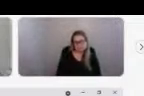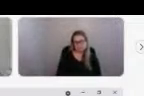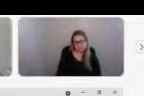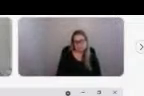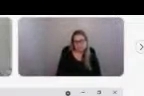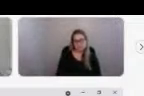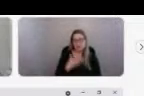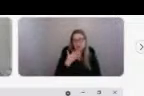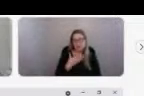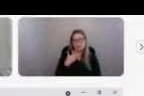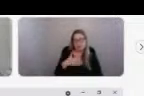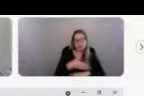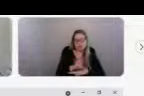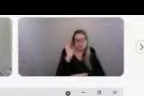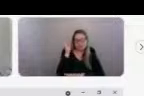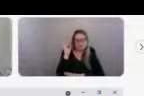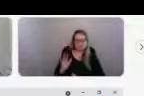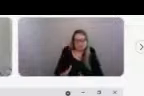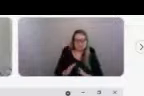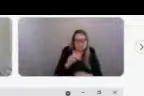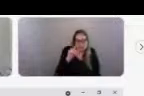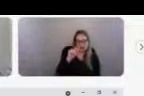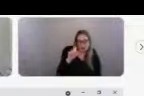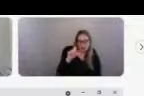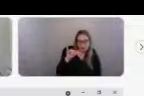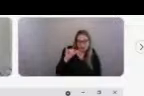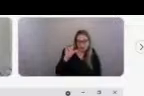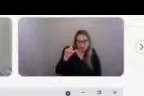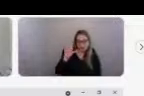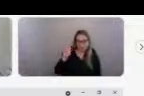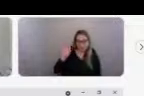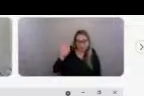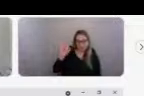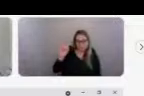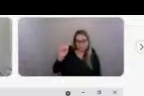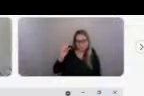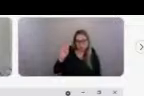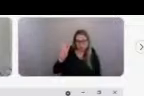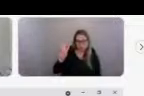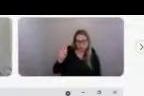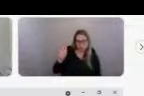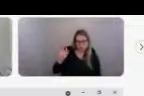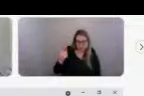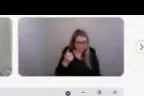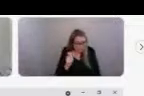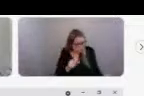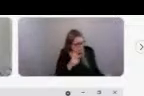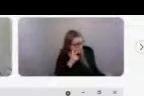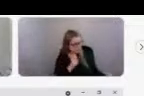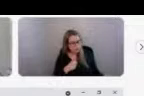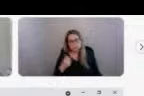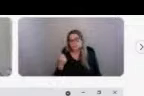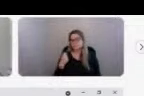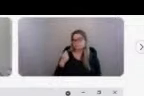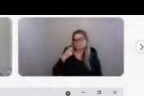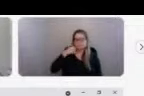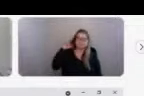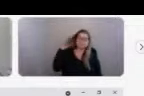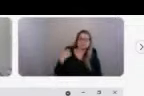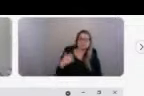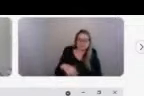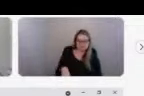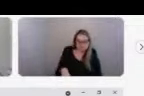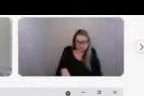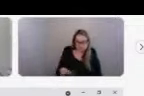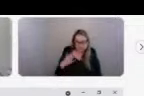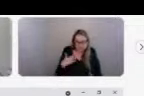thank you our next speaker will be tyler farnsworth mr farnsworth can you hear us i can can you hear me yes please proceed thank